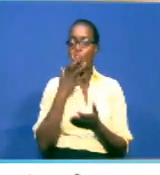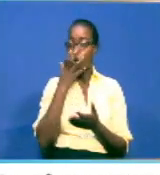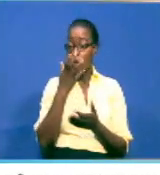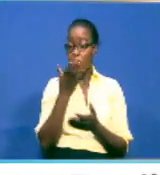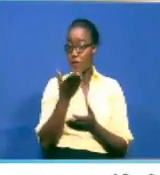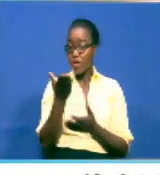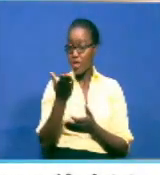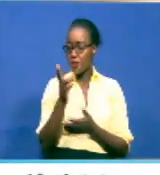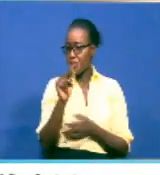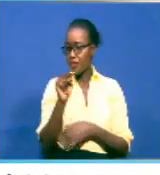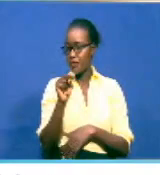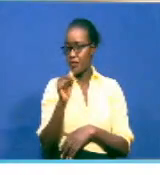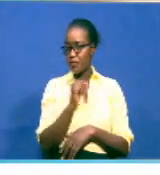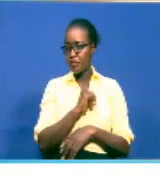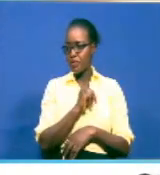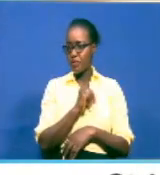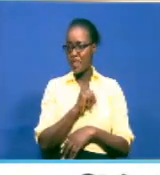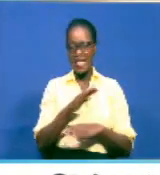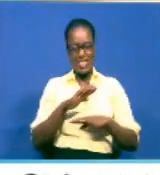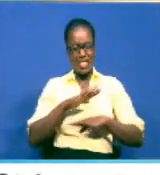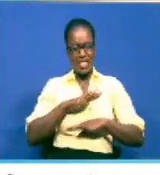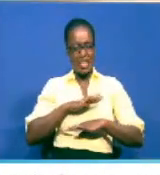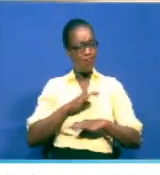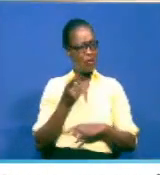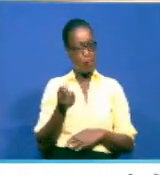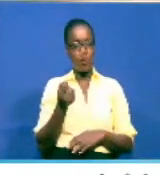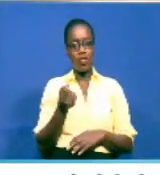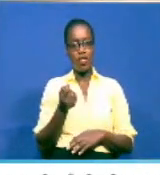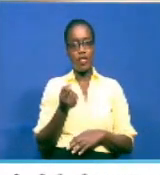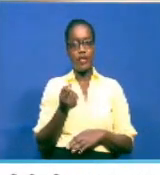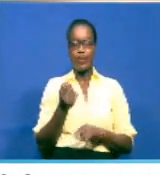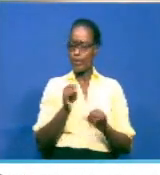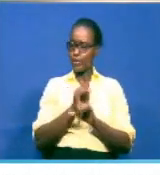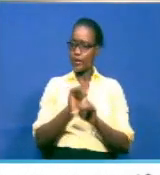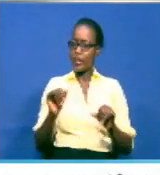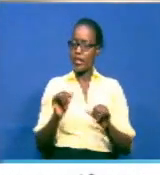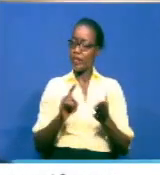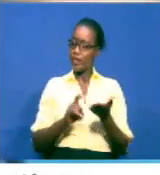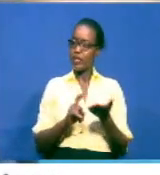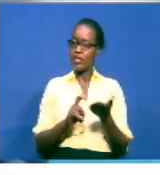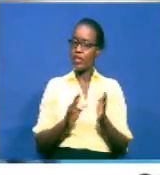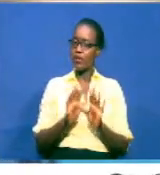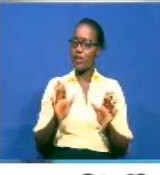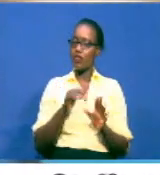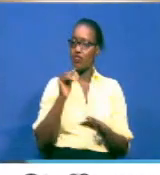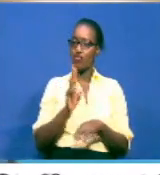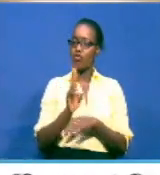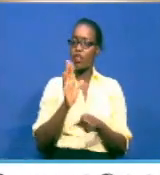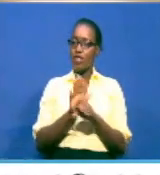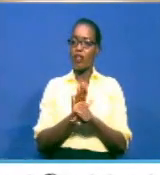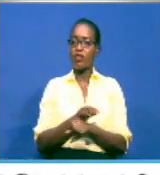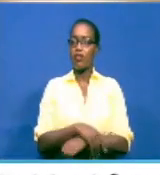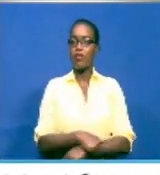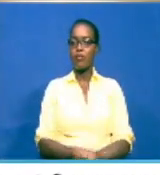sanitizer is only supposed to be enough, just enough to make it sanitized. So you don't put a lot of it. All right.